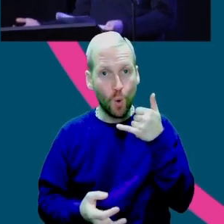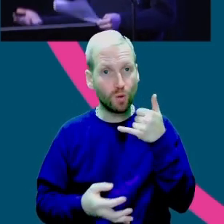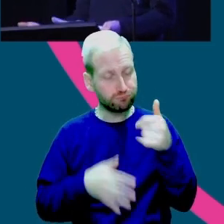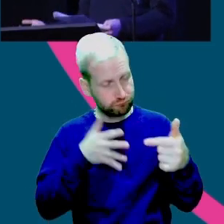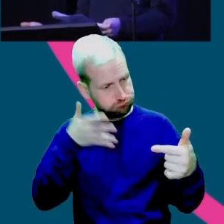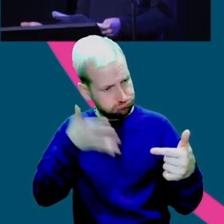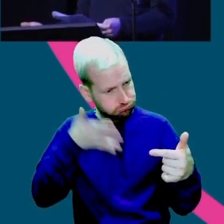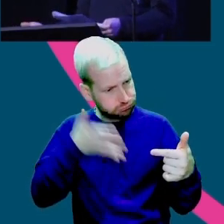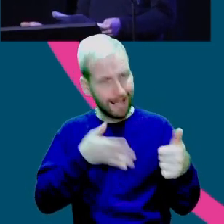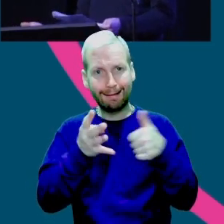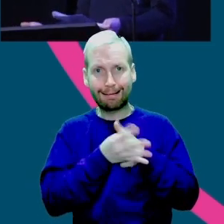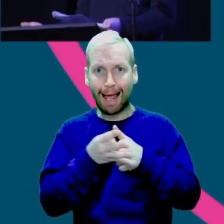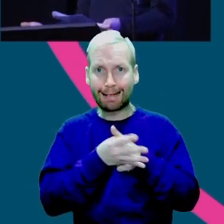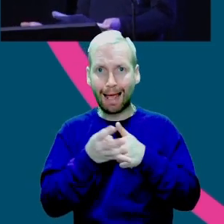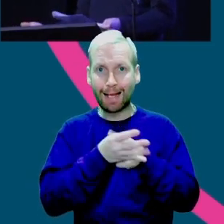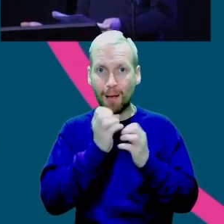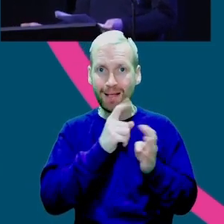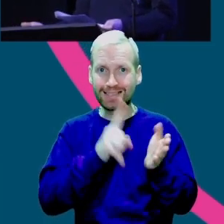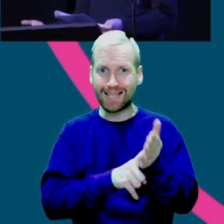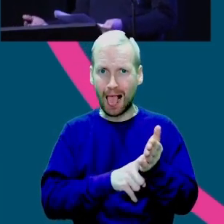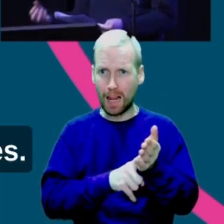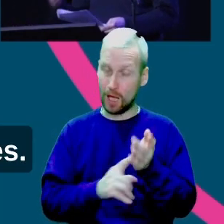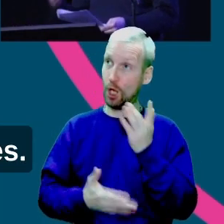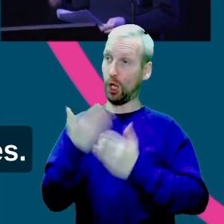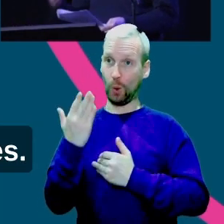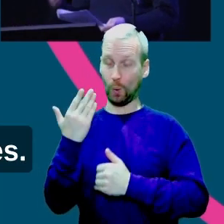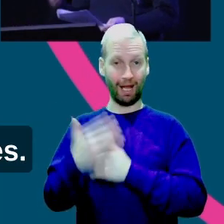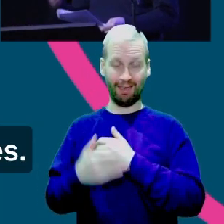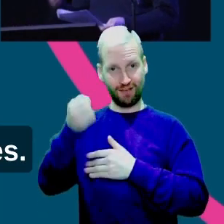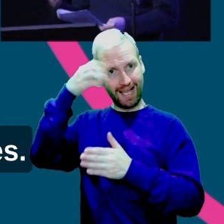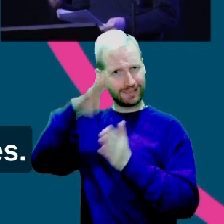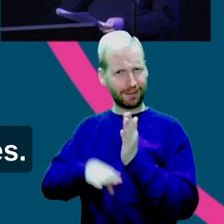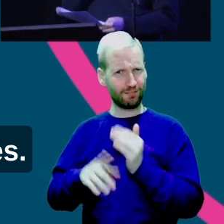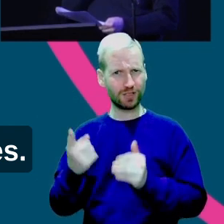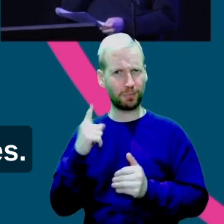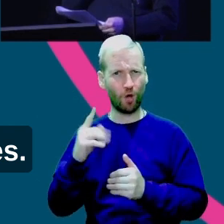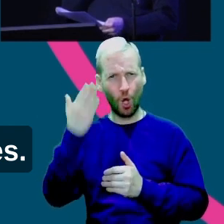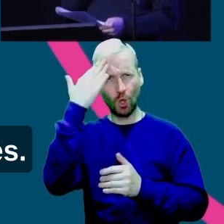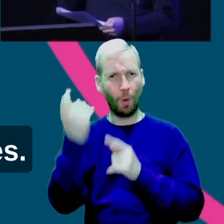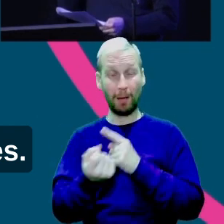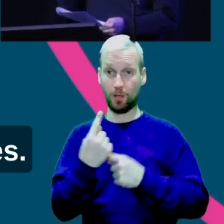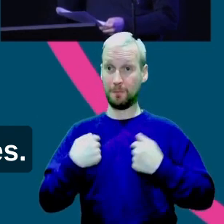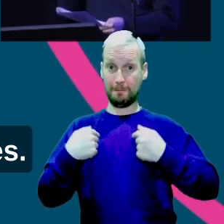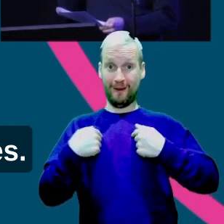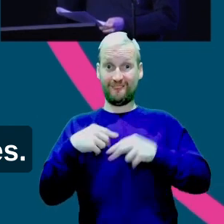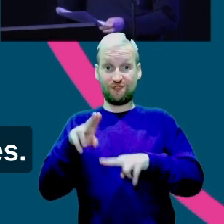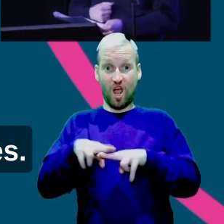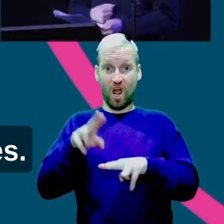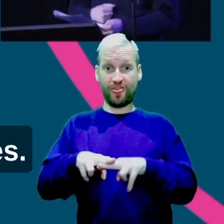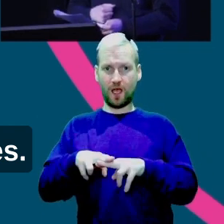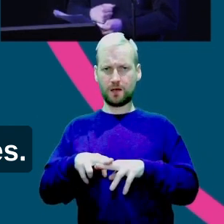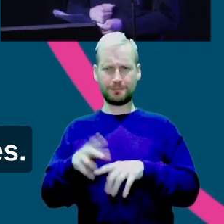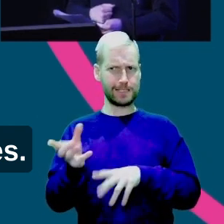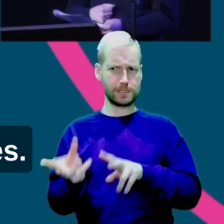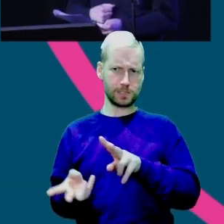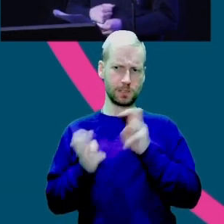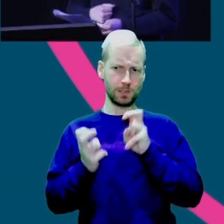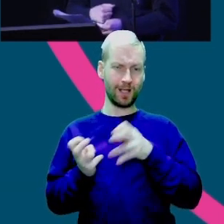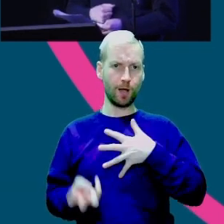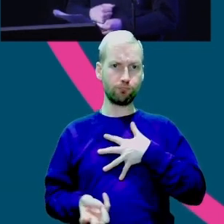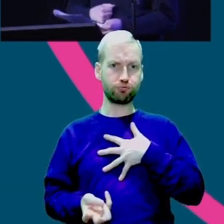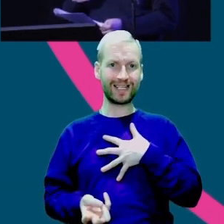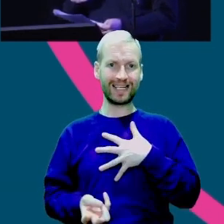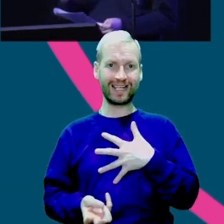something that is new, novel. As an example, with my father, breathing changes, all